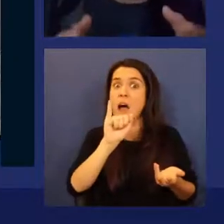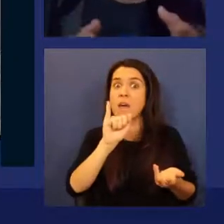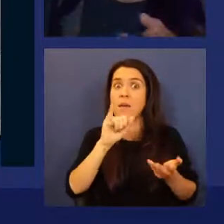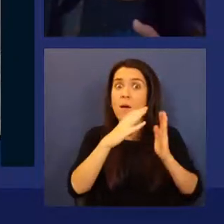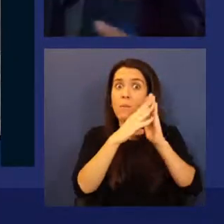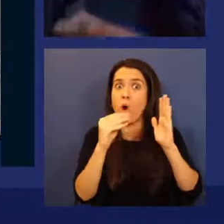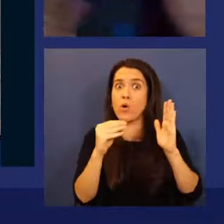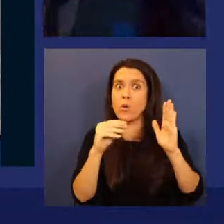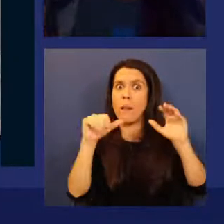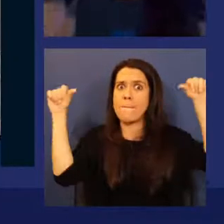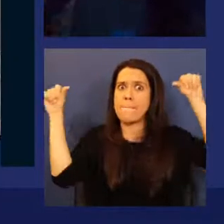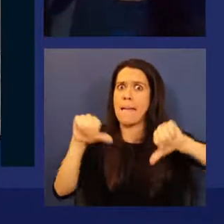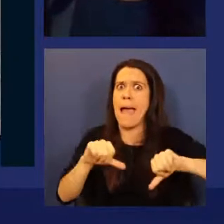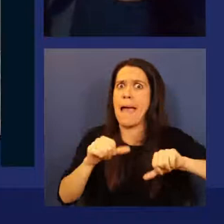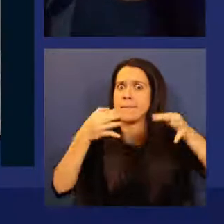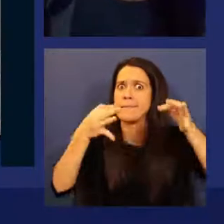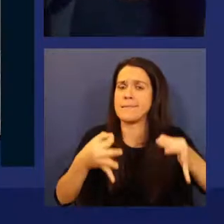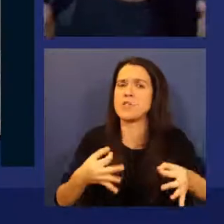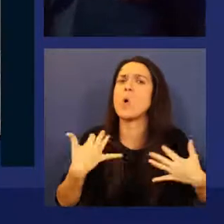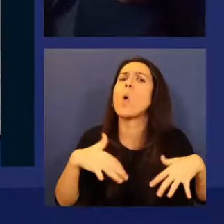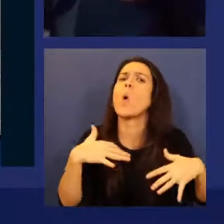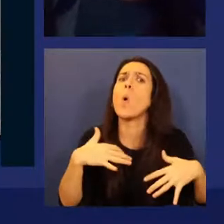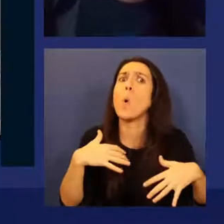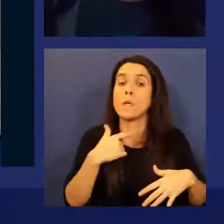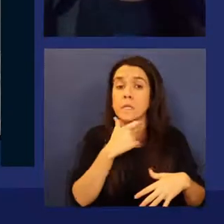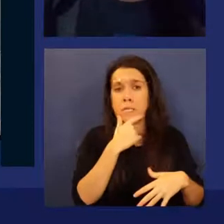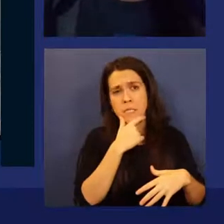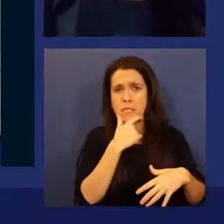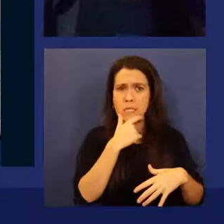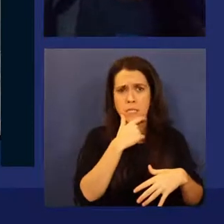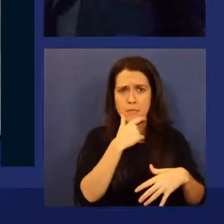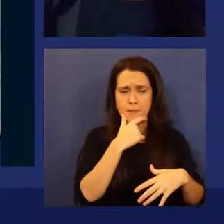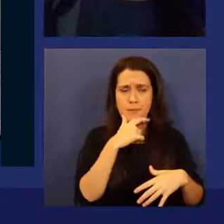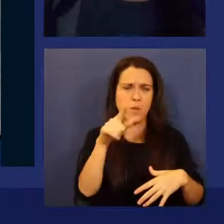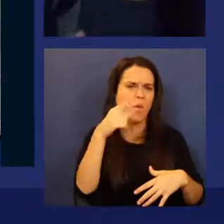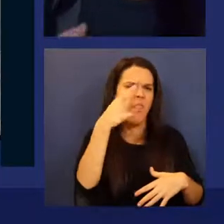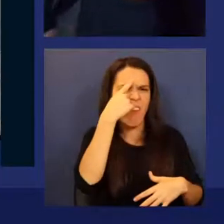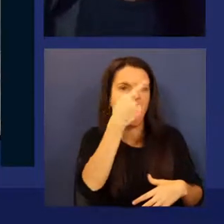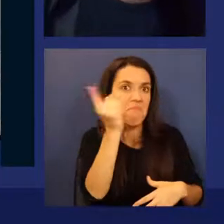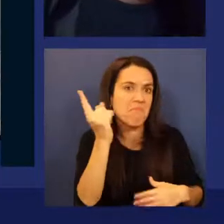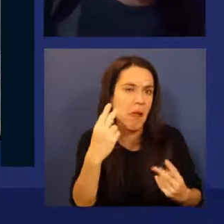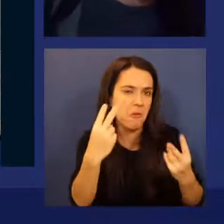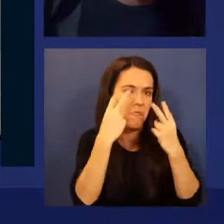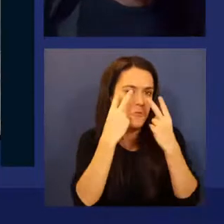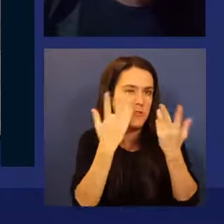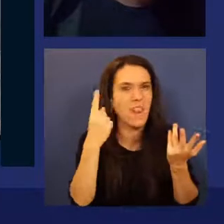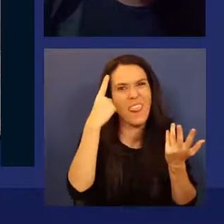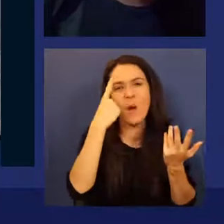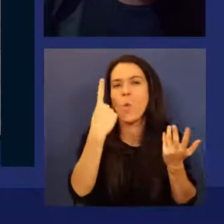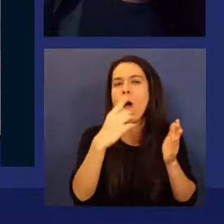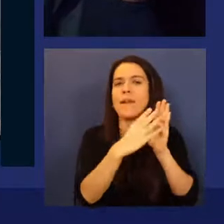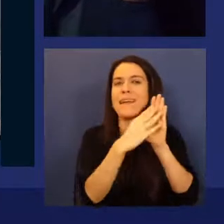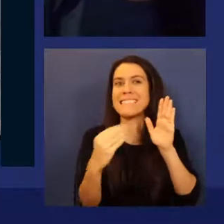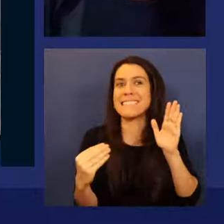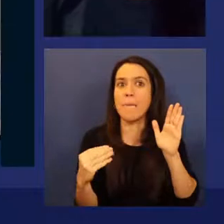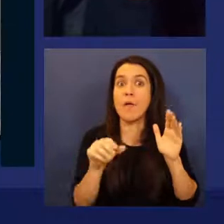to ask you all that are listening, can you think of an example of an AI model gone